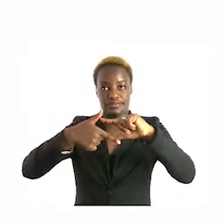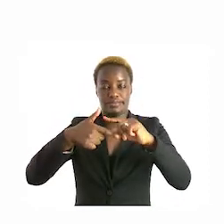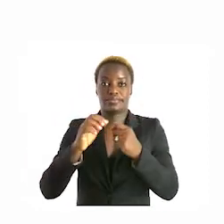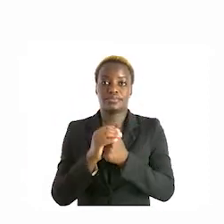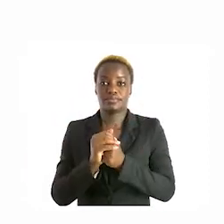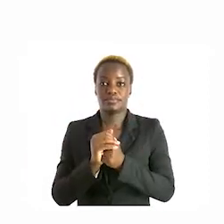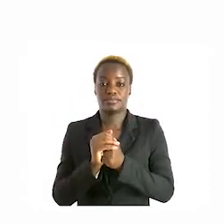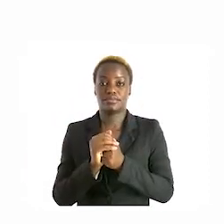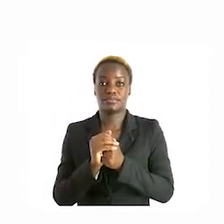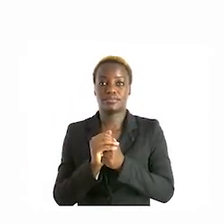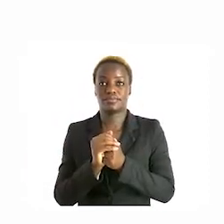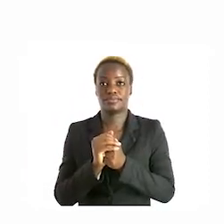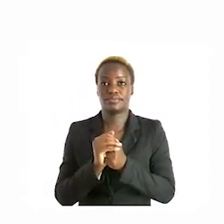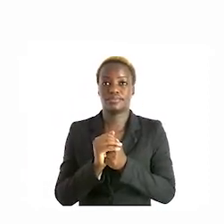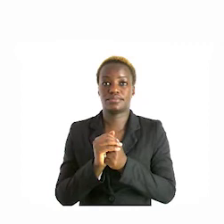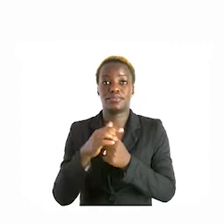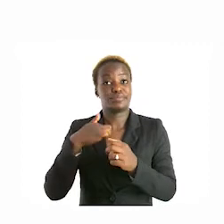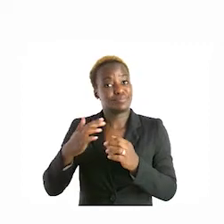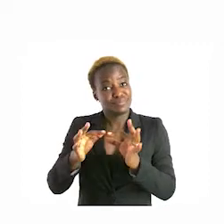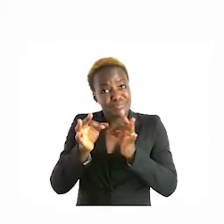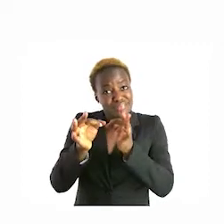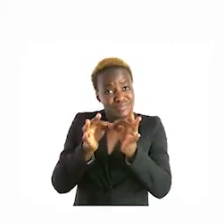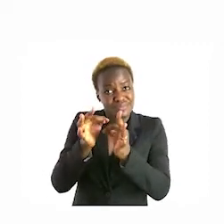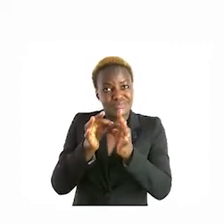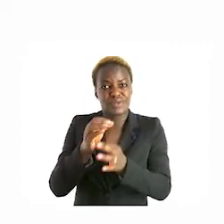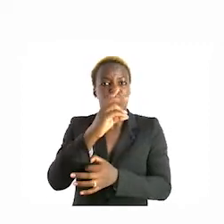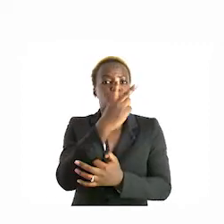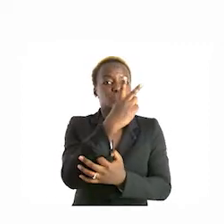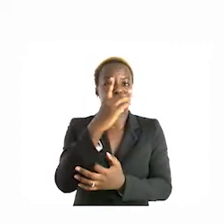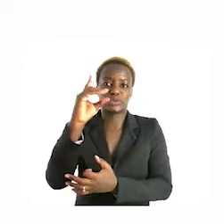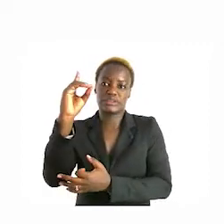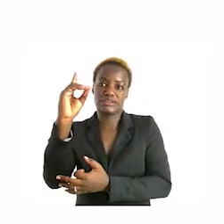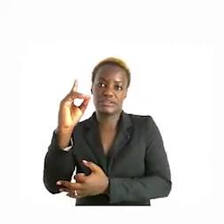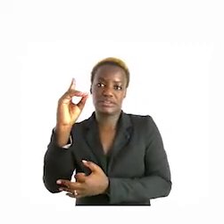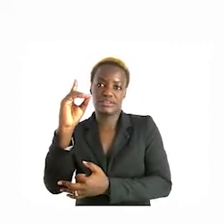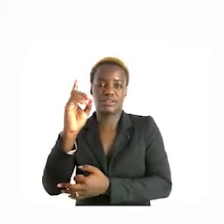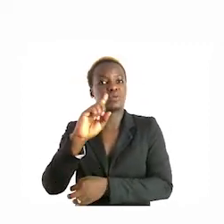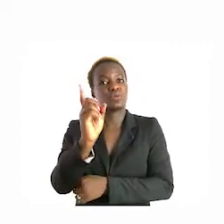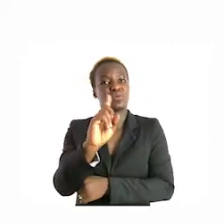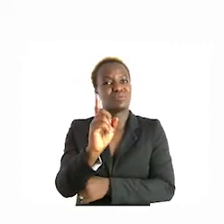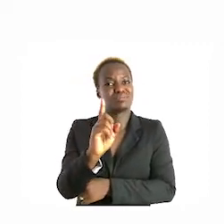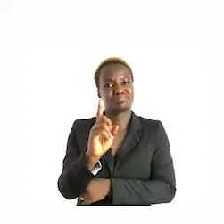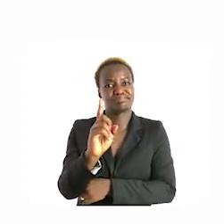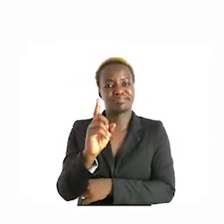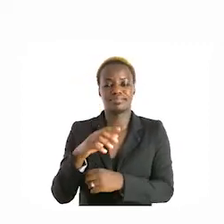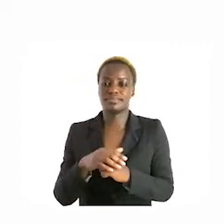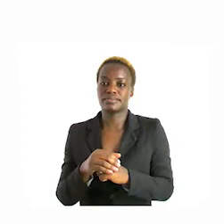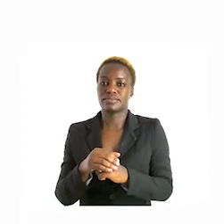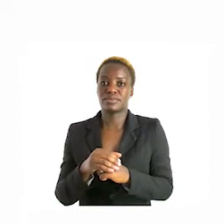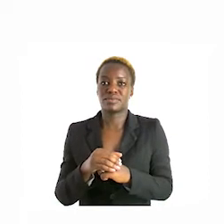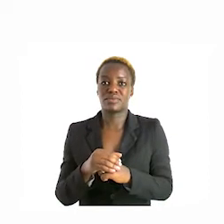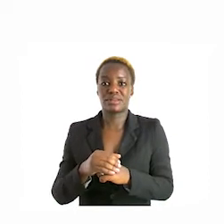we start, I will have to explain to you what 2D shapes are. 2D shapes are the shapes that has